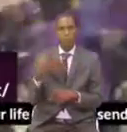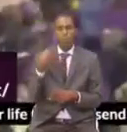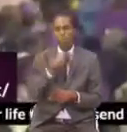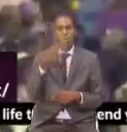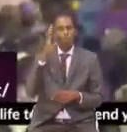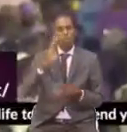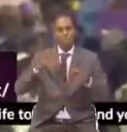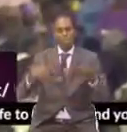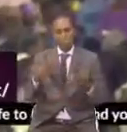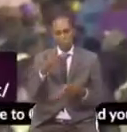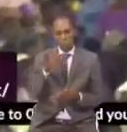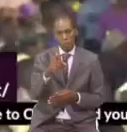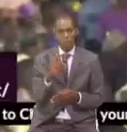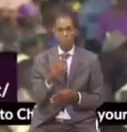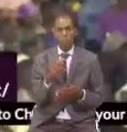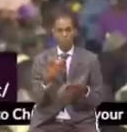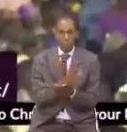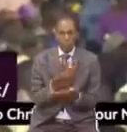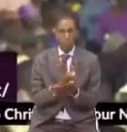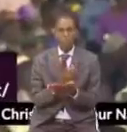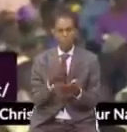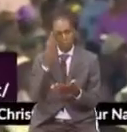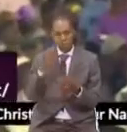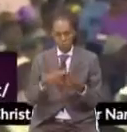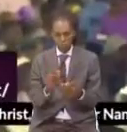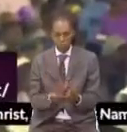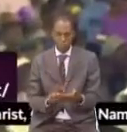For those of you online, there's a connect with Christ.